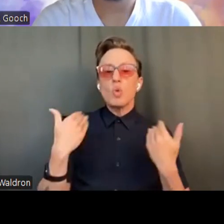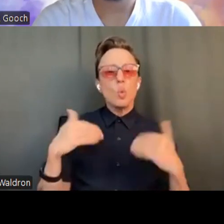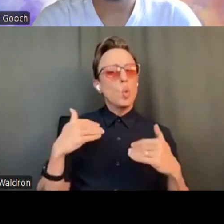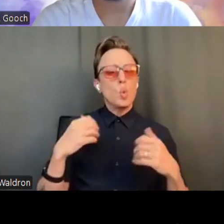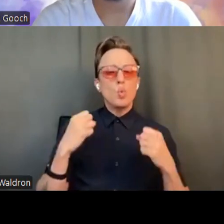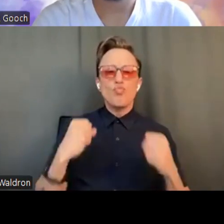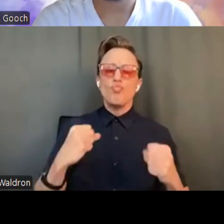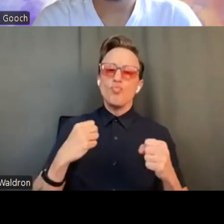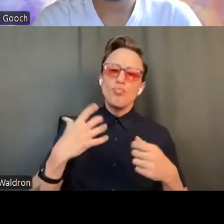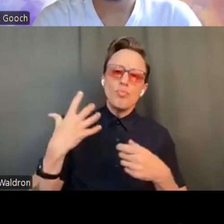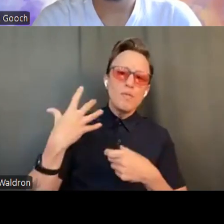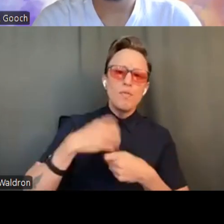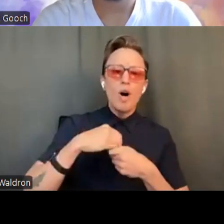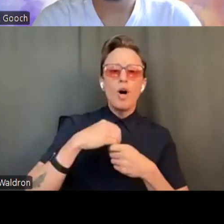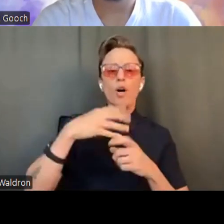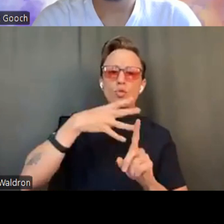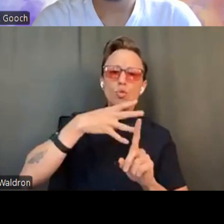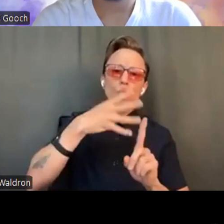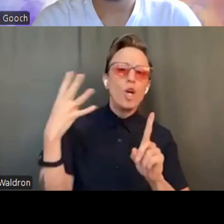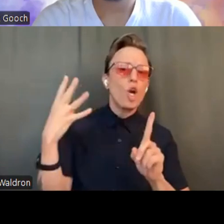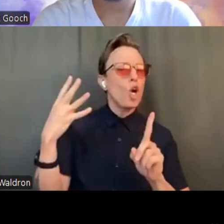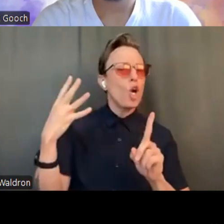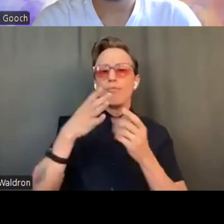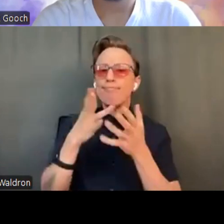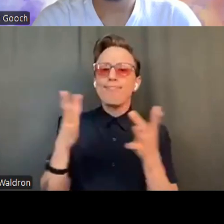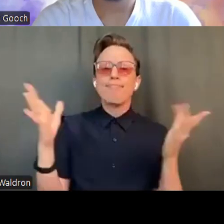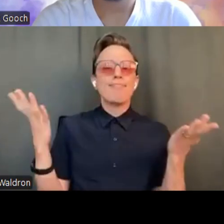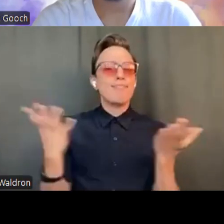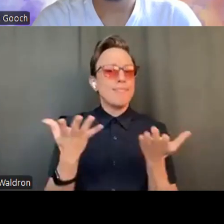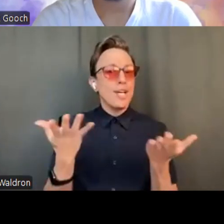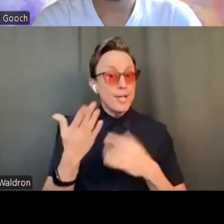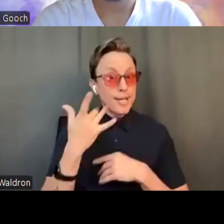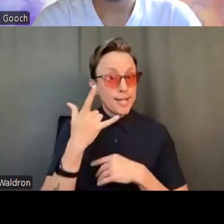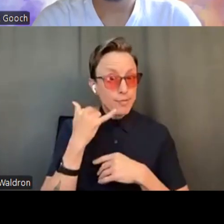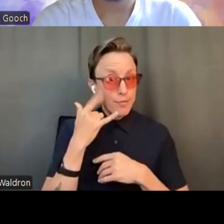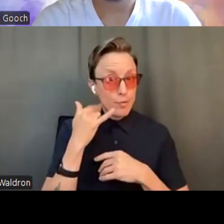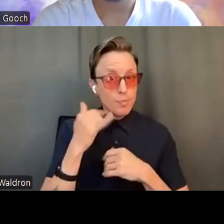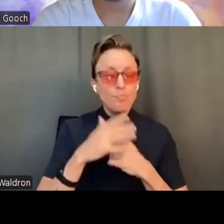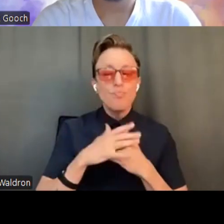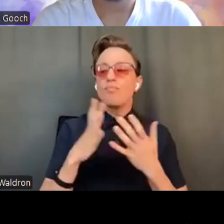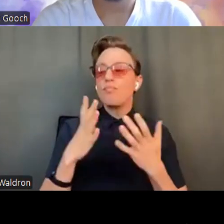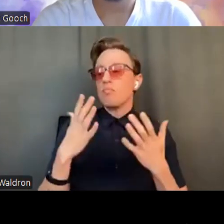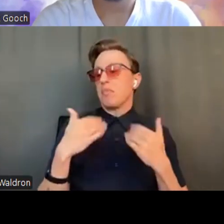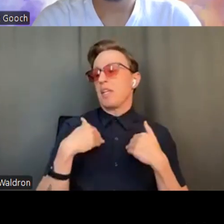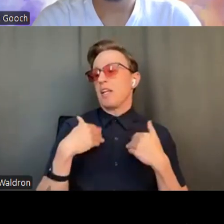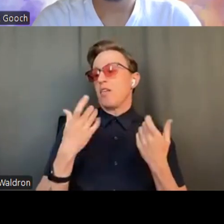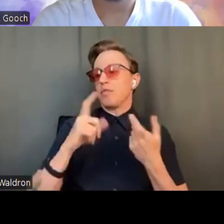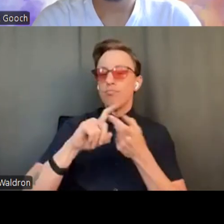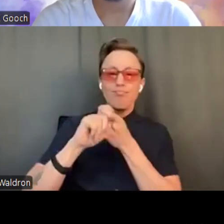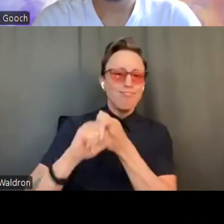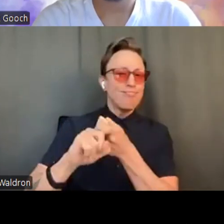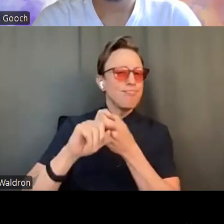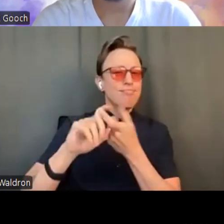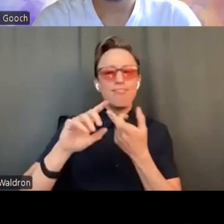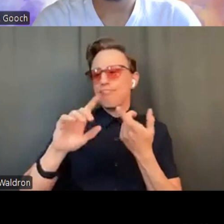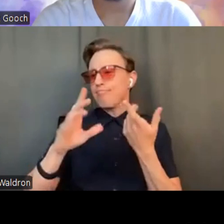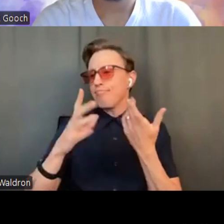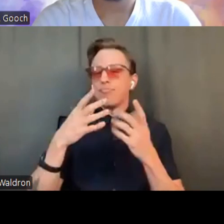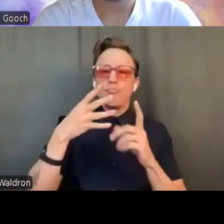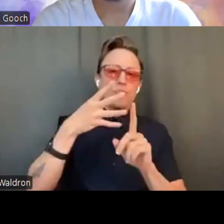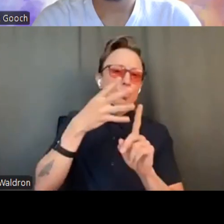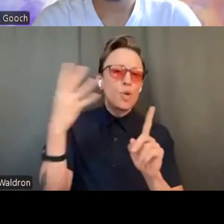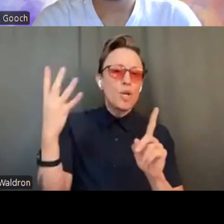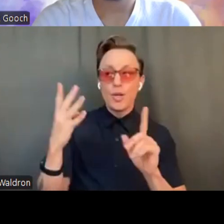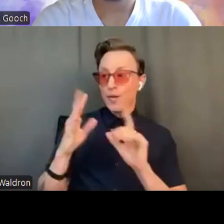involved in the queer scene here in California. I've got lots of friends, lots of queer